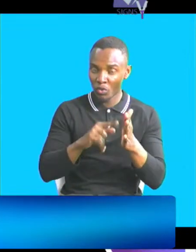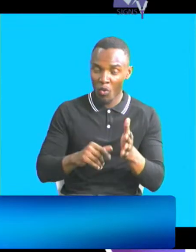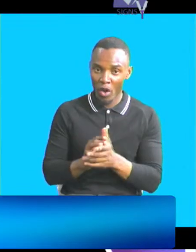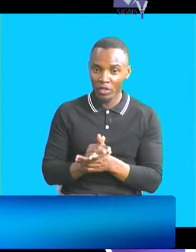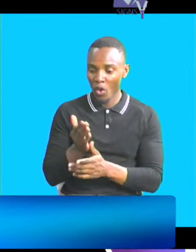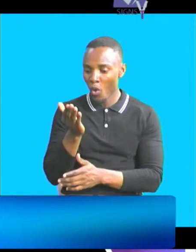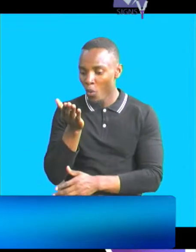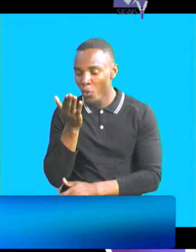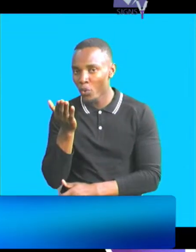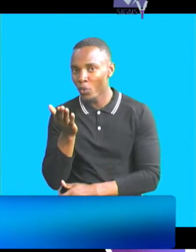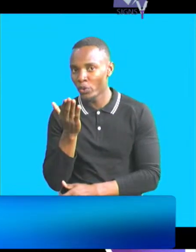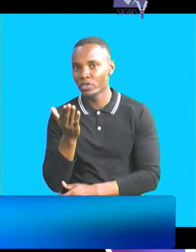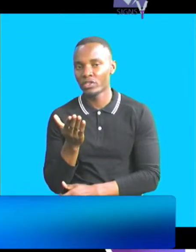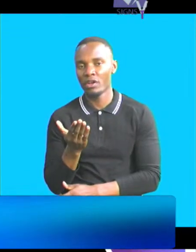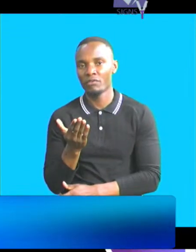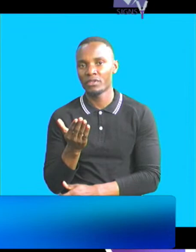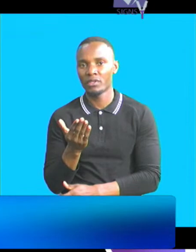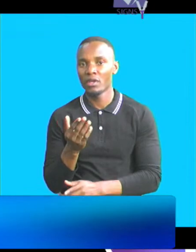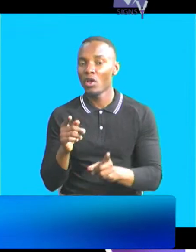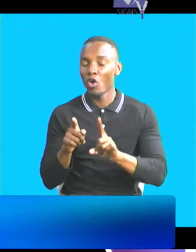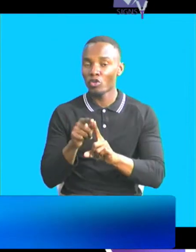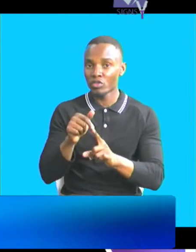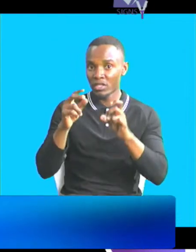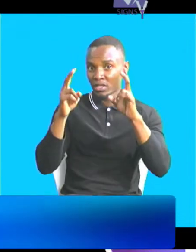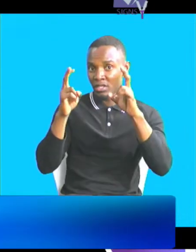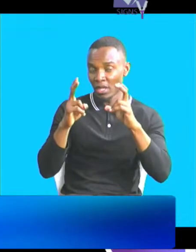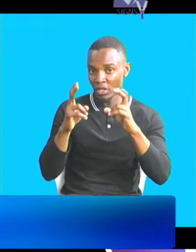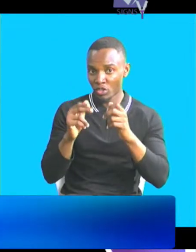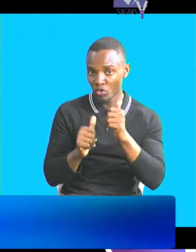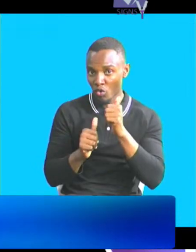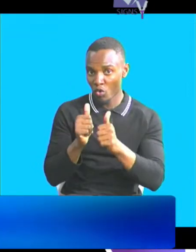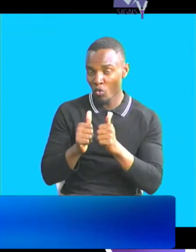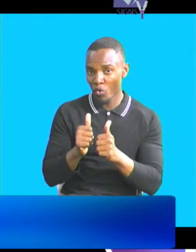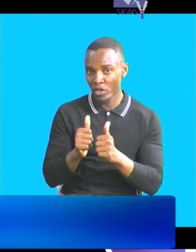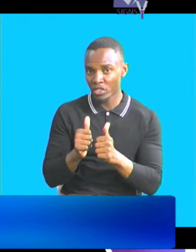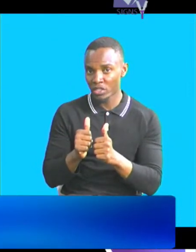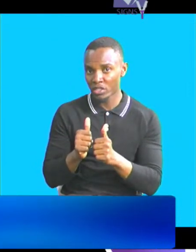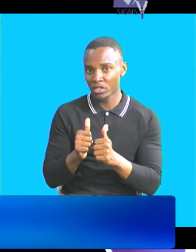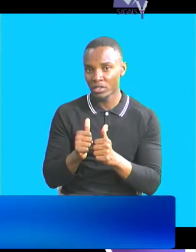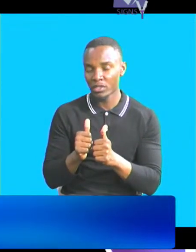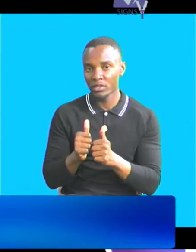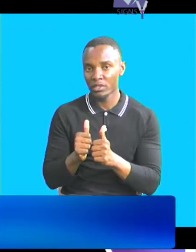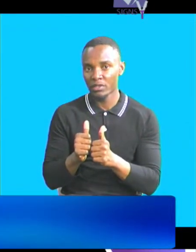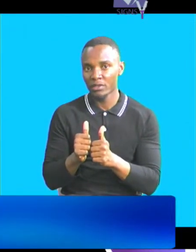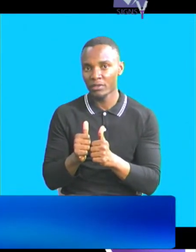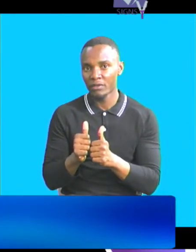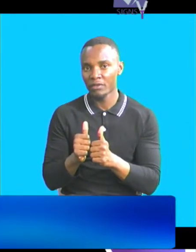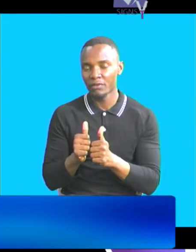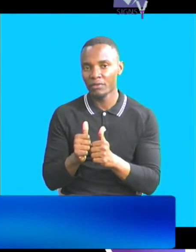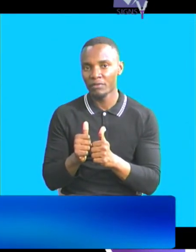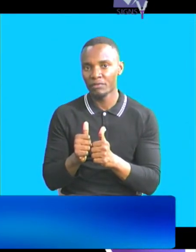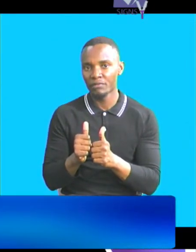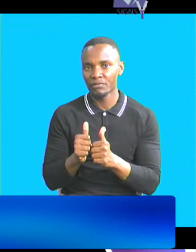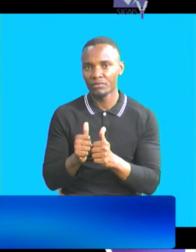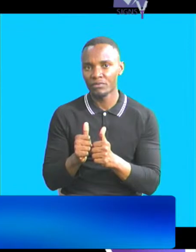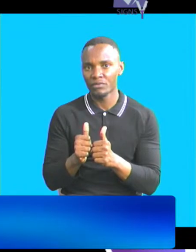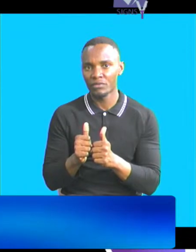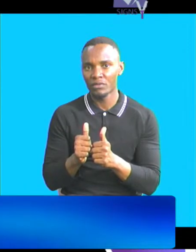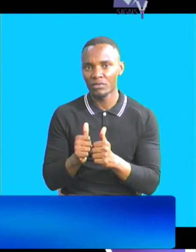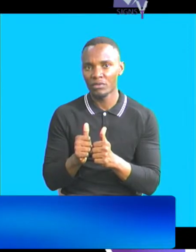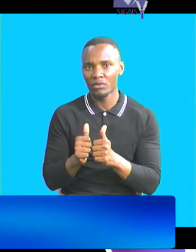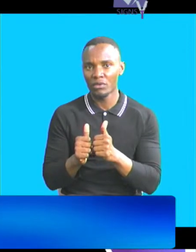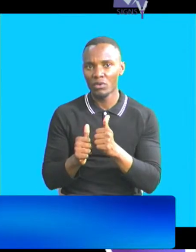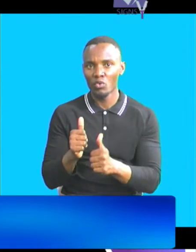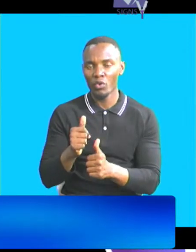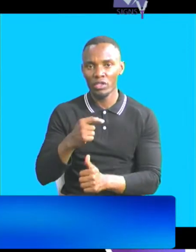witchcraft. It is also an issue where the court stations have wished to take